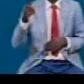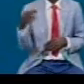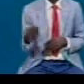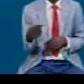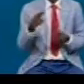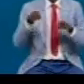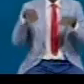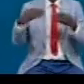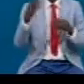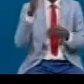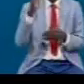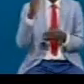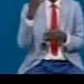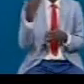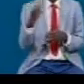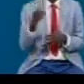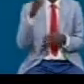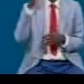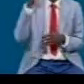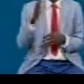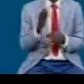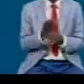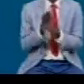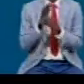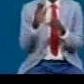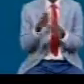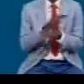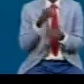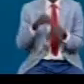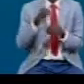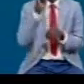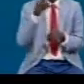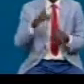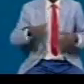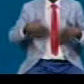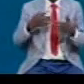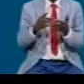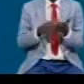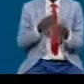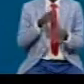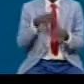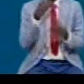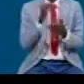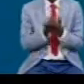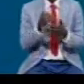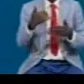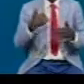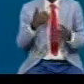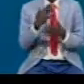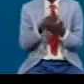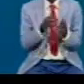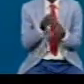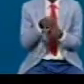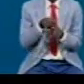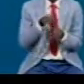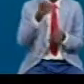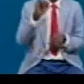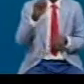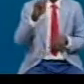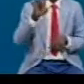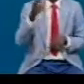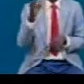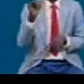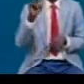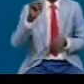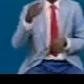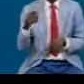life. Sometimes ago, she said, I had body itching, especially after taking my bath. At